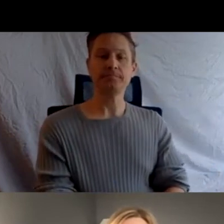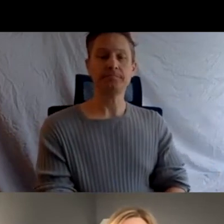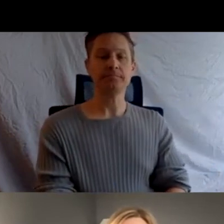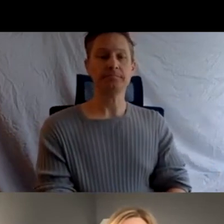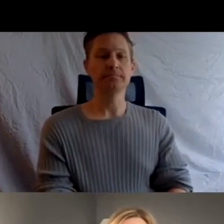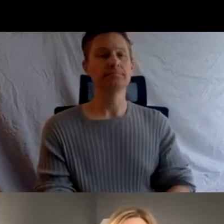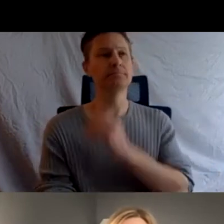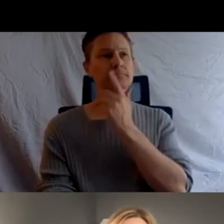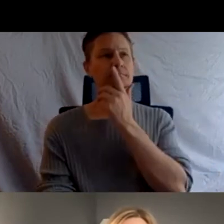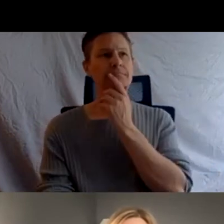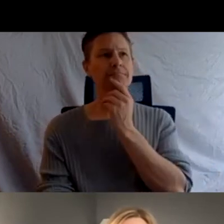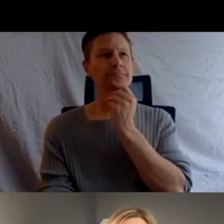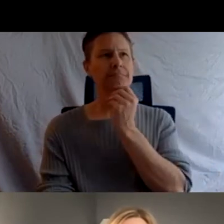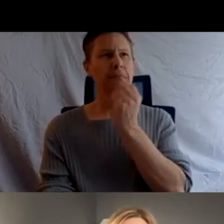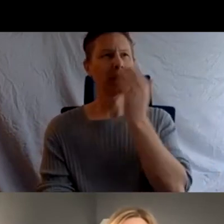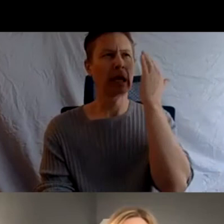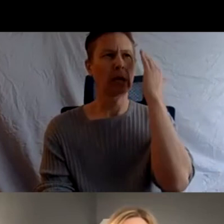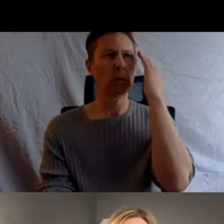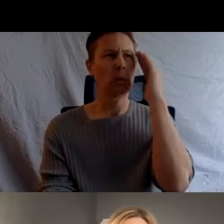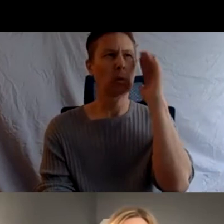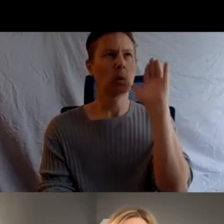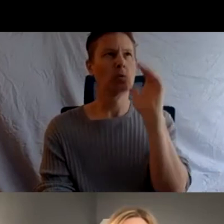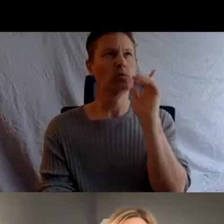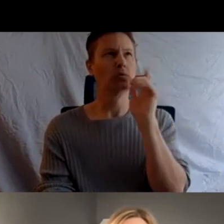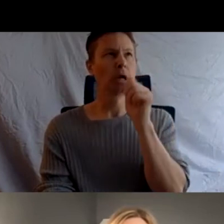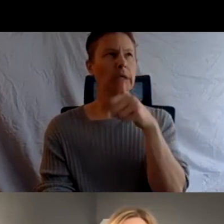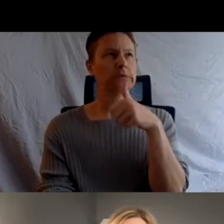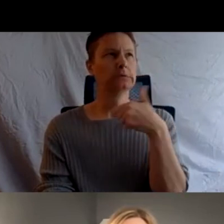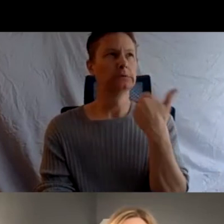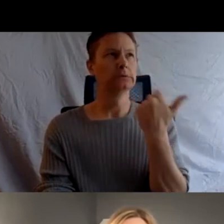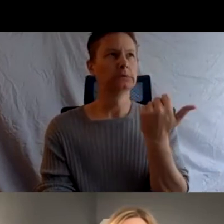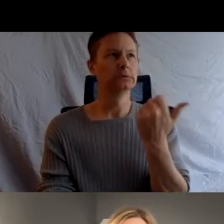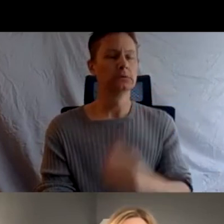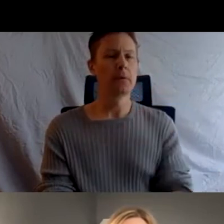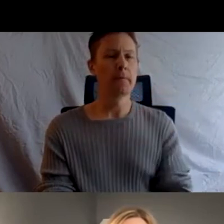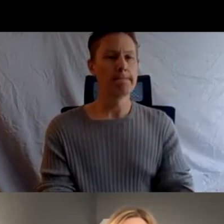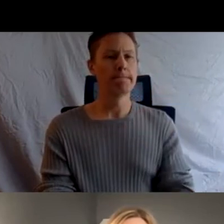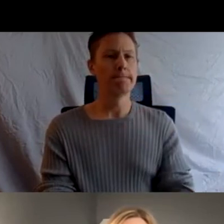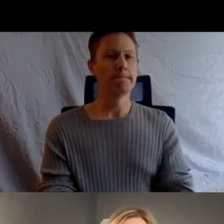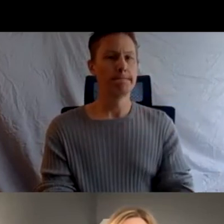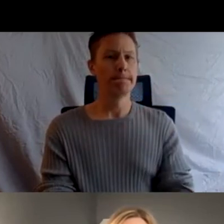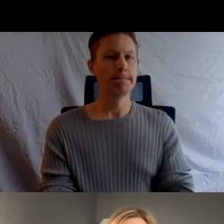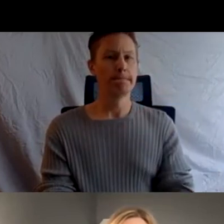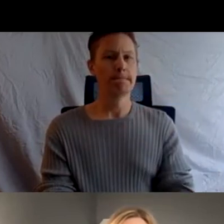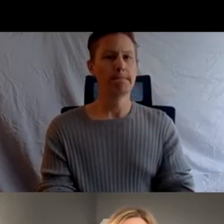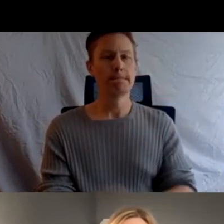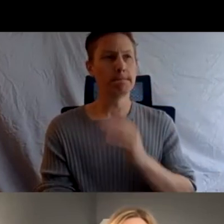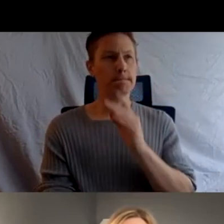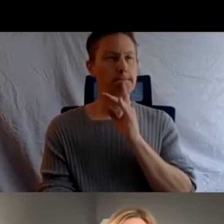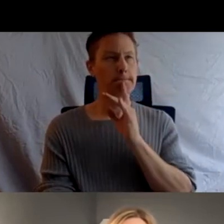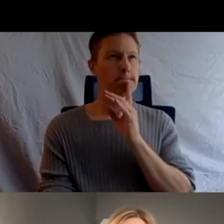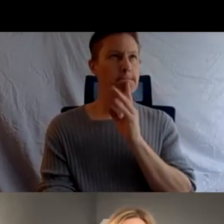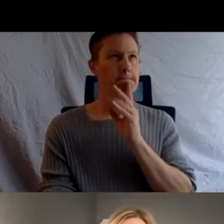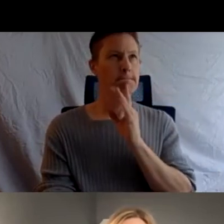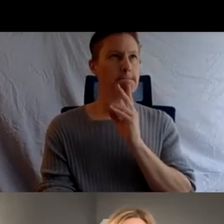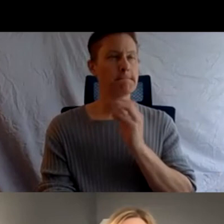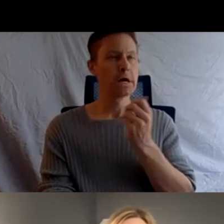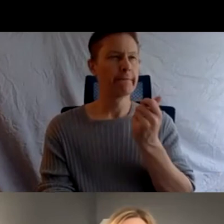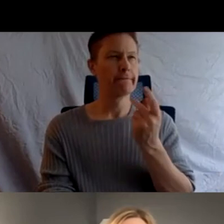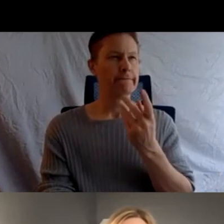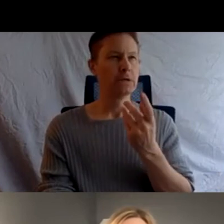I don't know. What else? Some solutions. Yeah, I had a few